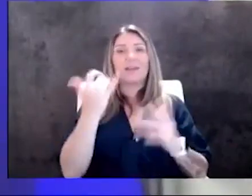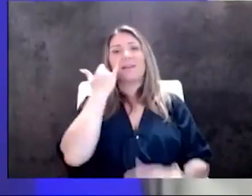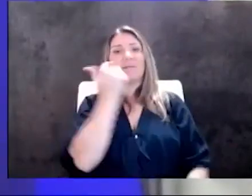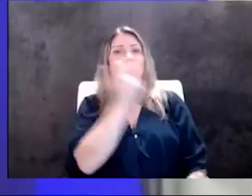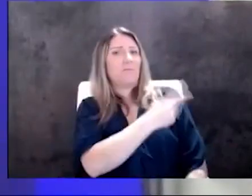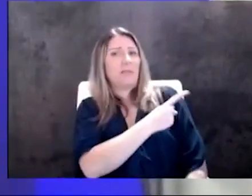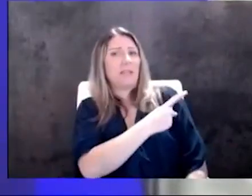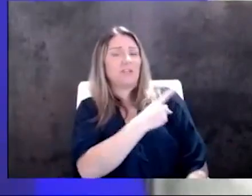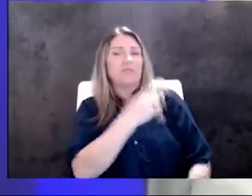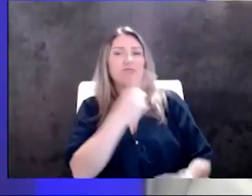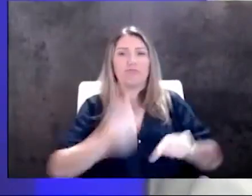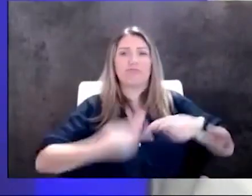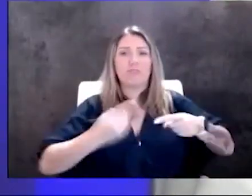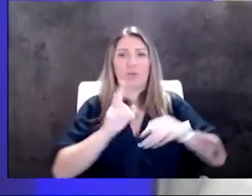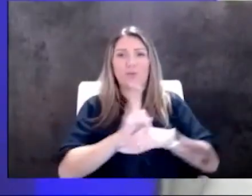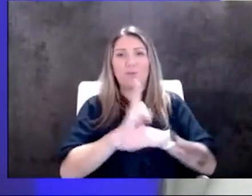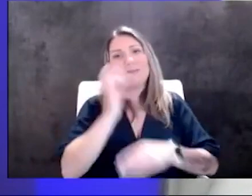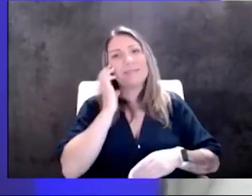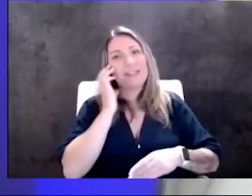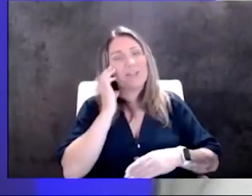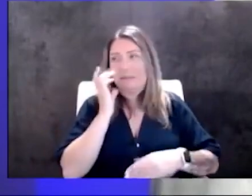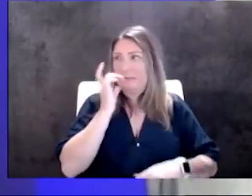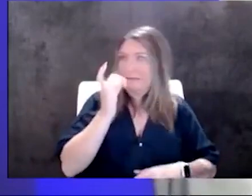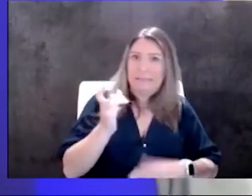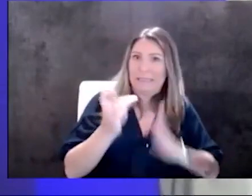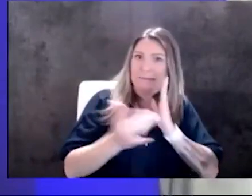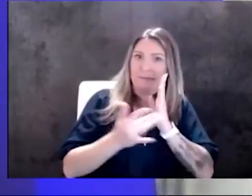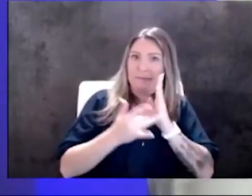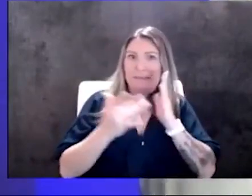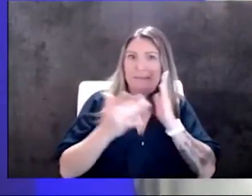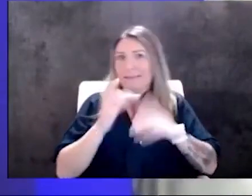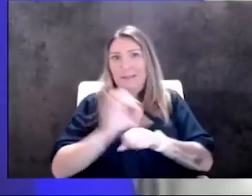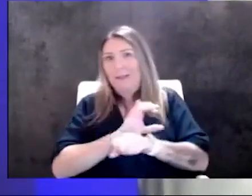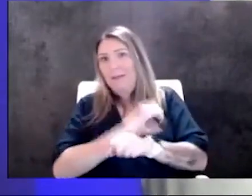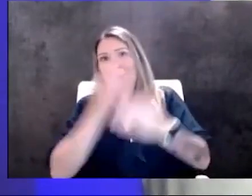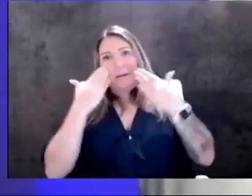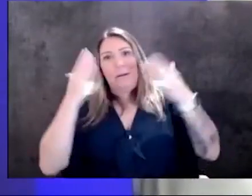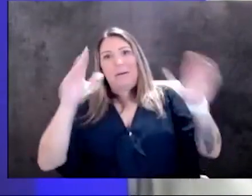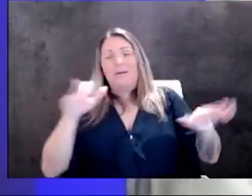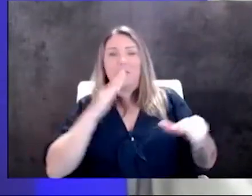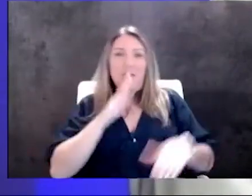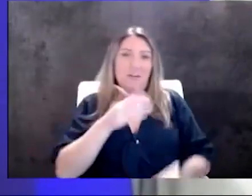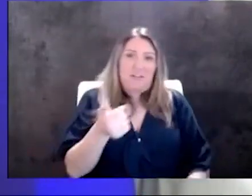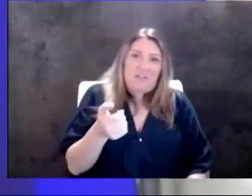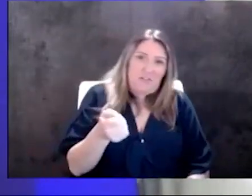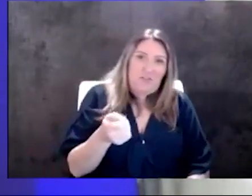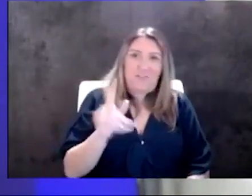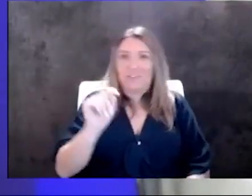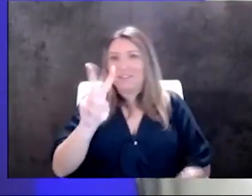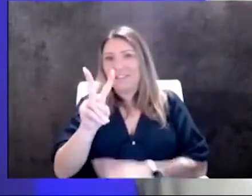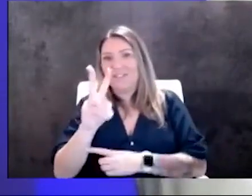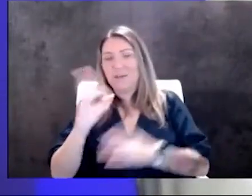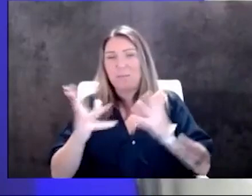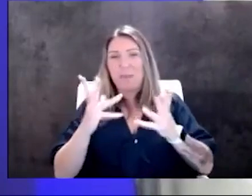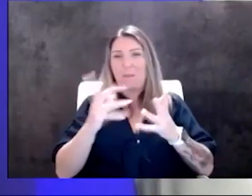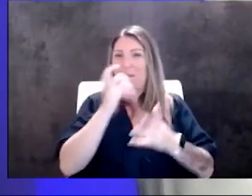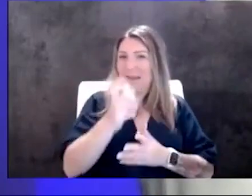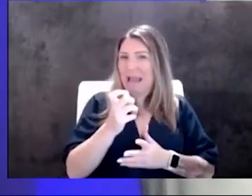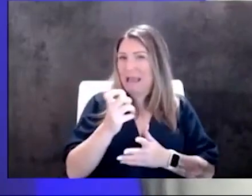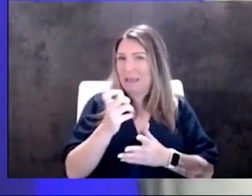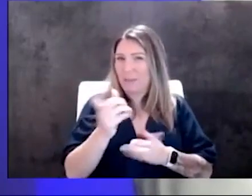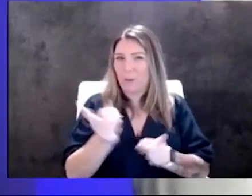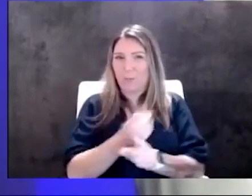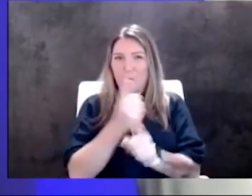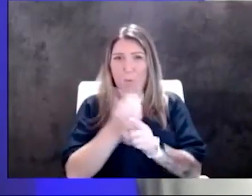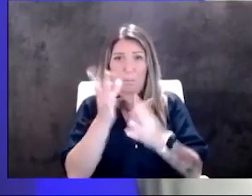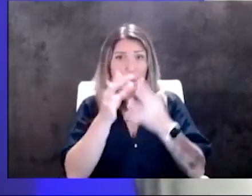using their cell phone, they're like, I'm not that type of, I don't even know how to turn on a computer, I don't know how to operate my remote control at home. maybe not the right option for you. Maybe there's something else that we can do that